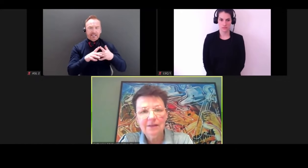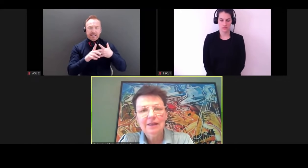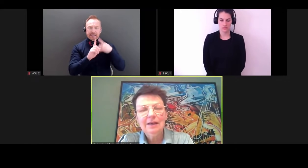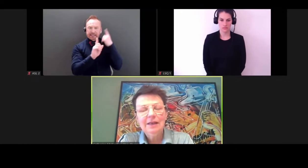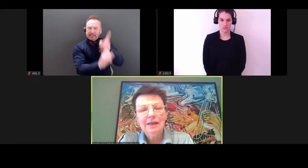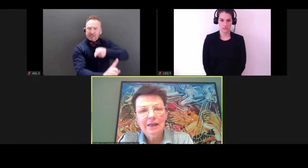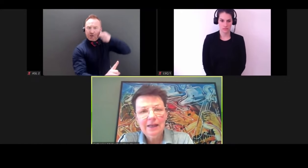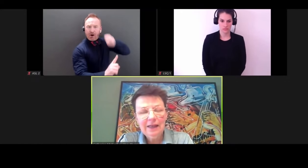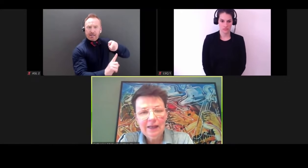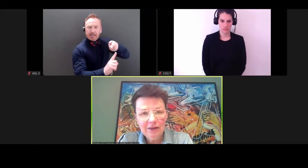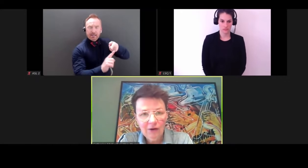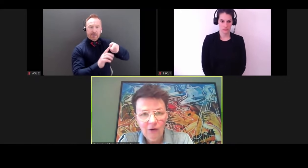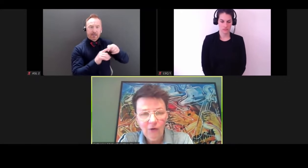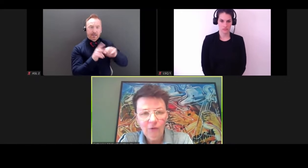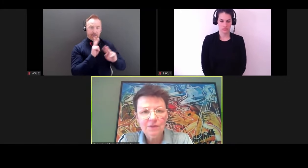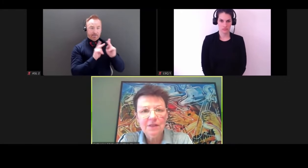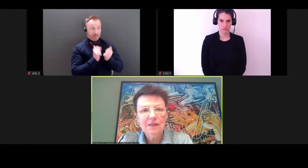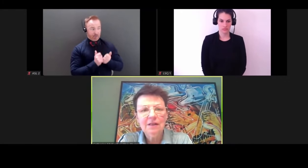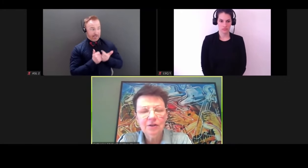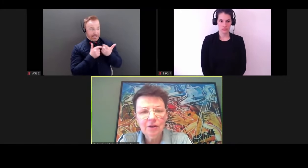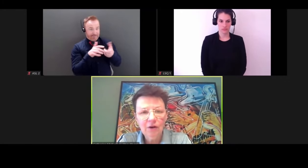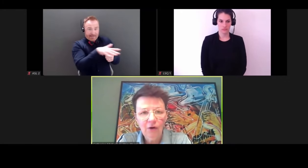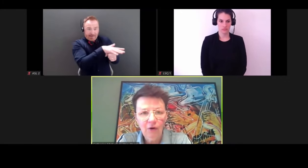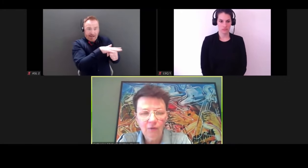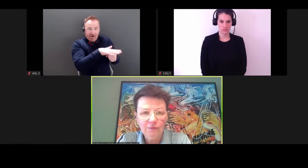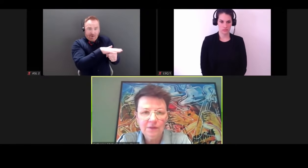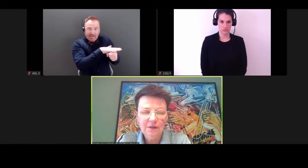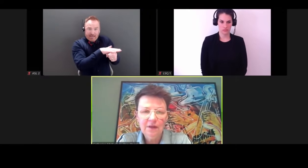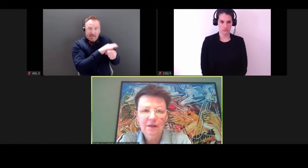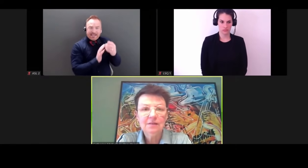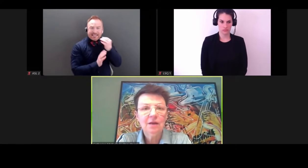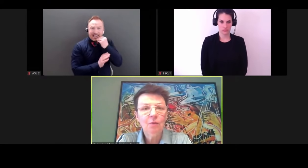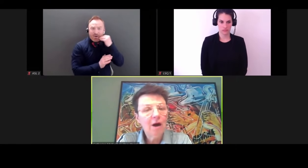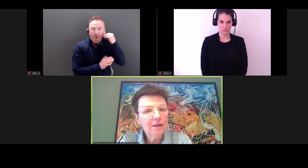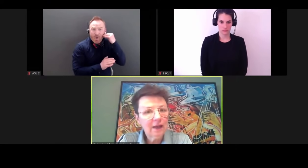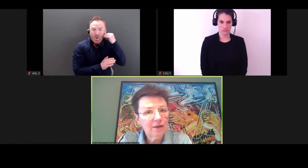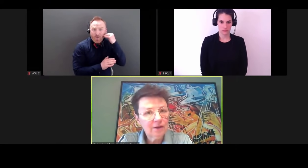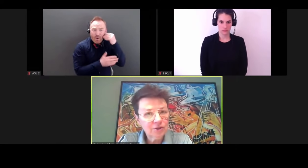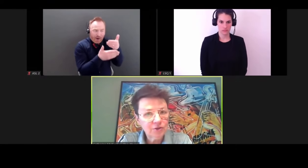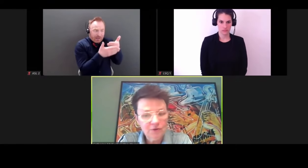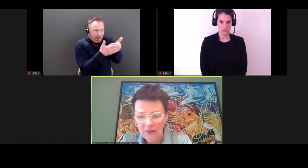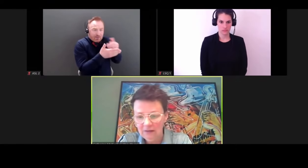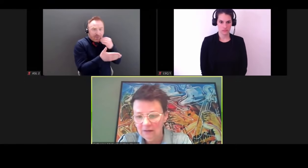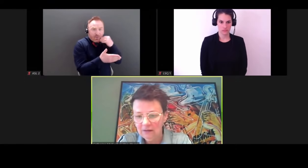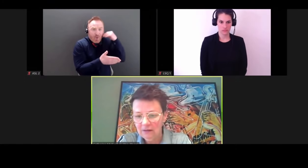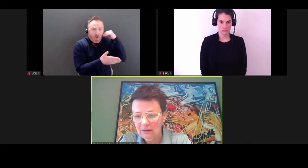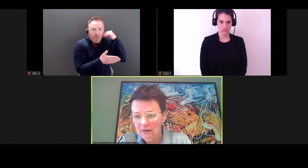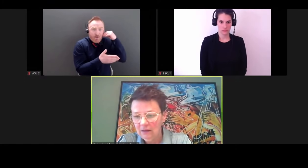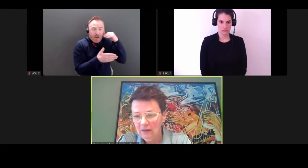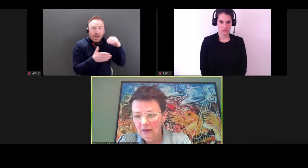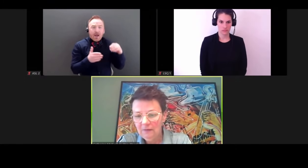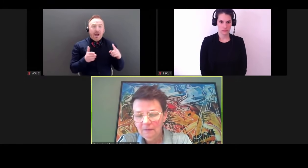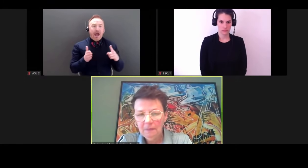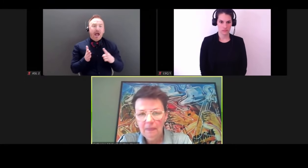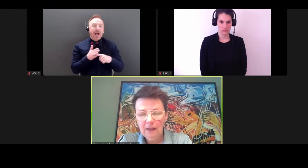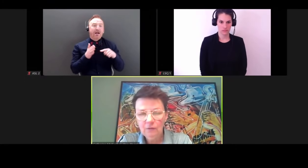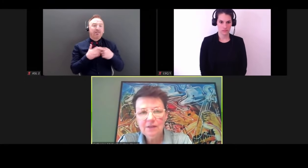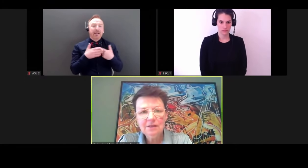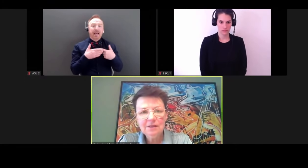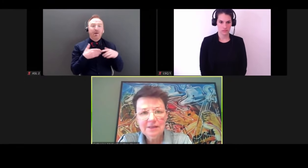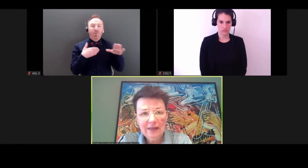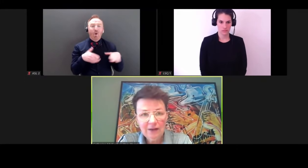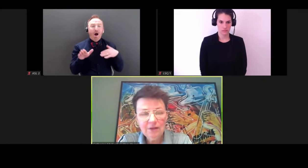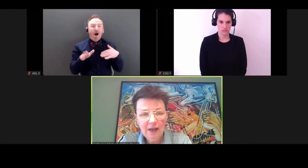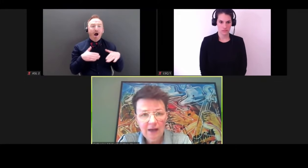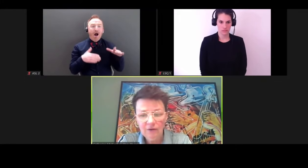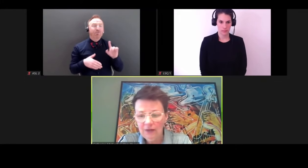residents in their homes, near their homes, as they walk down their street. And